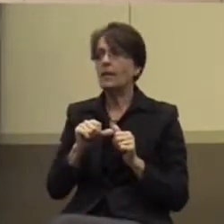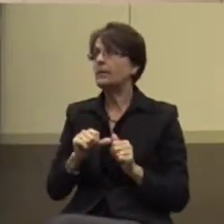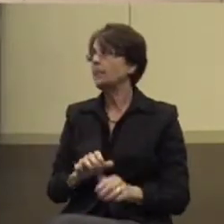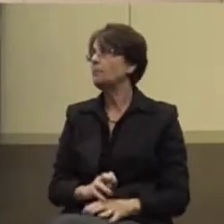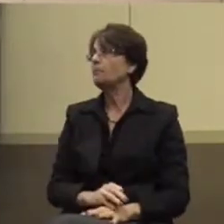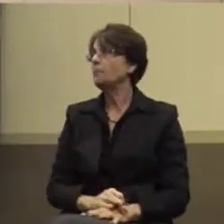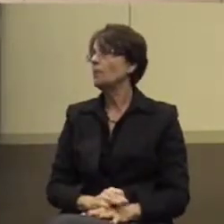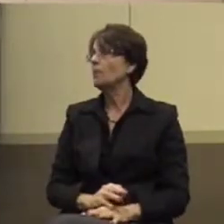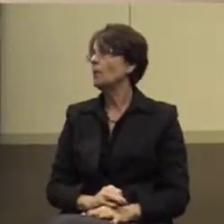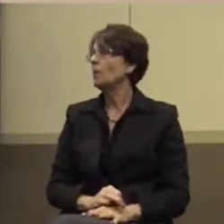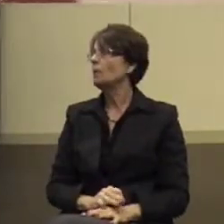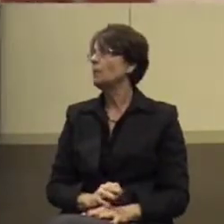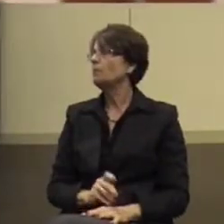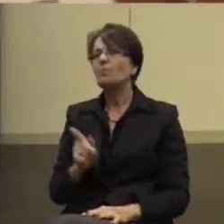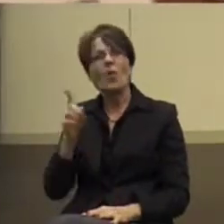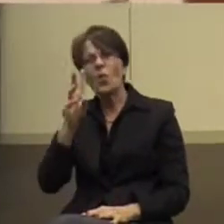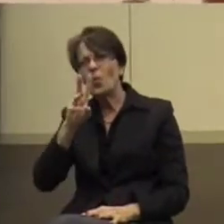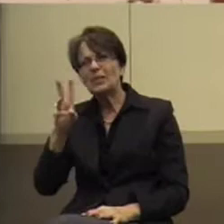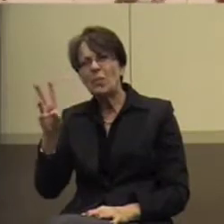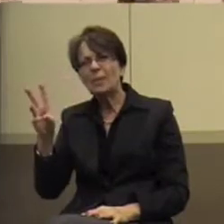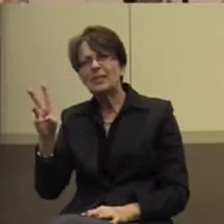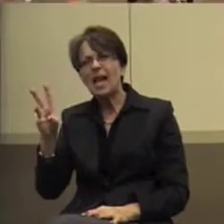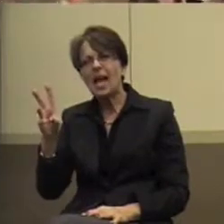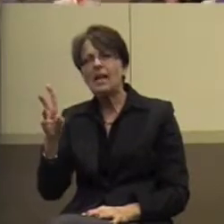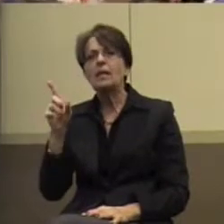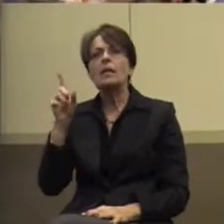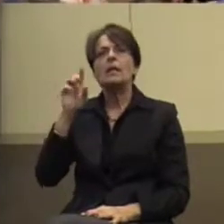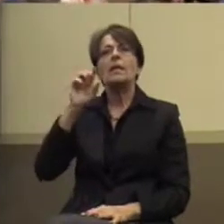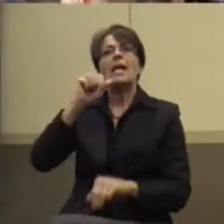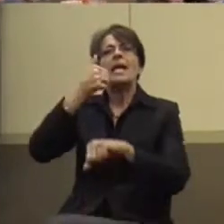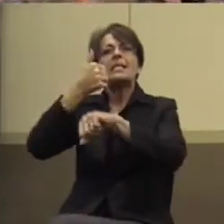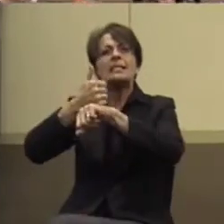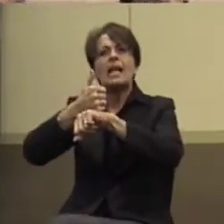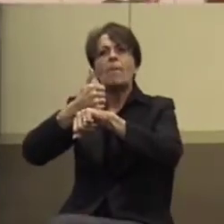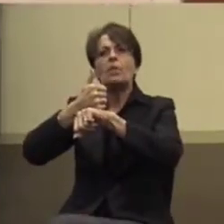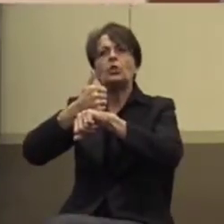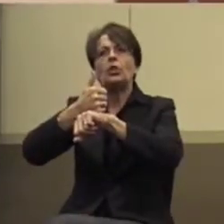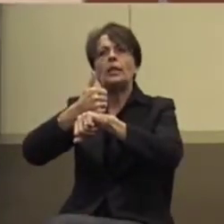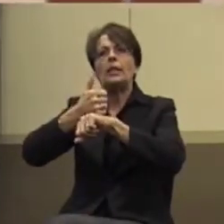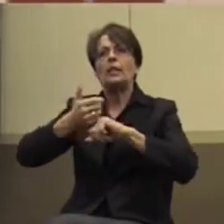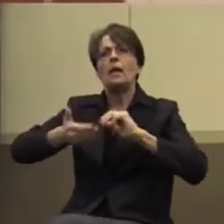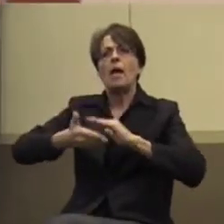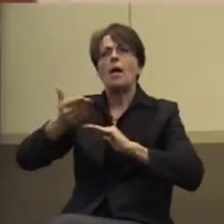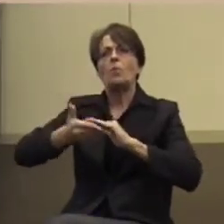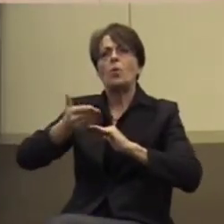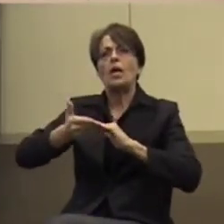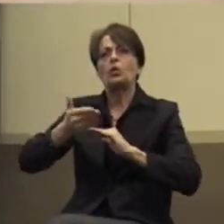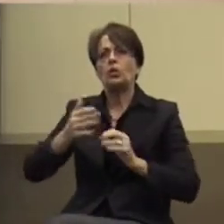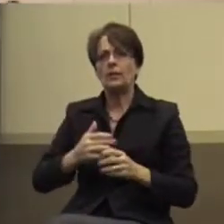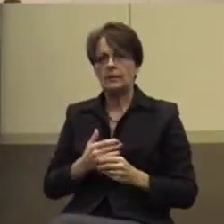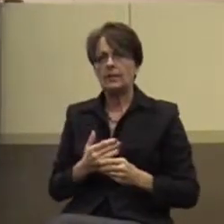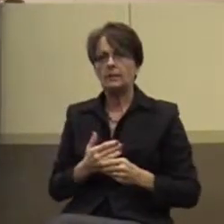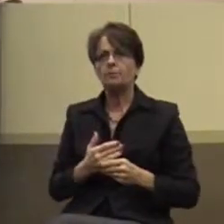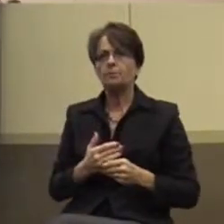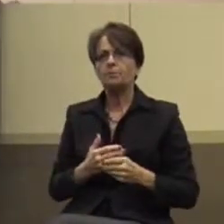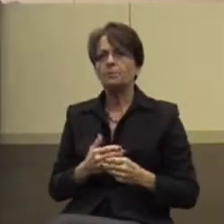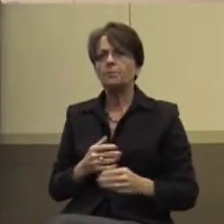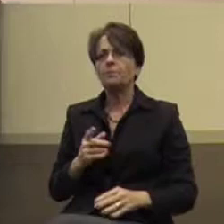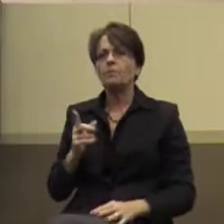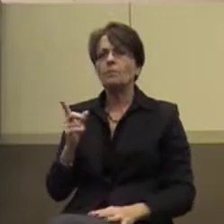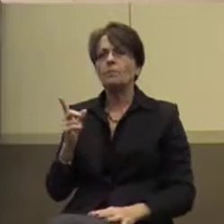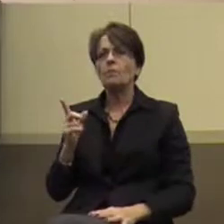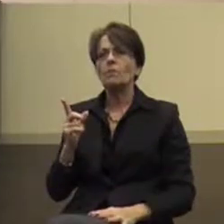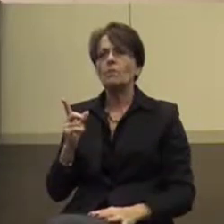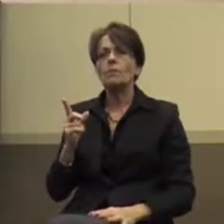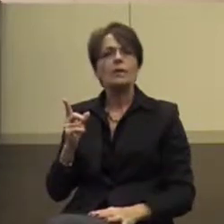Okay. Oh, yeah, I'm sorry. Question here. The website that you're referring to? It's establishing operations, one word, dot.